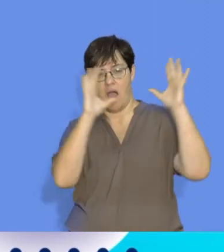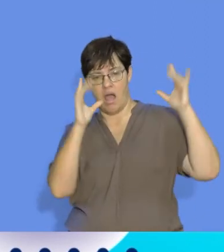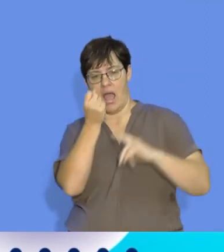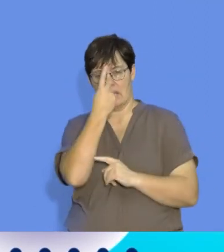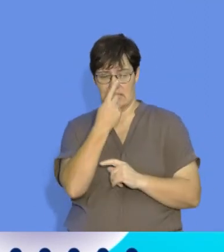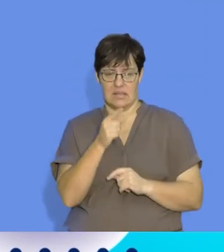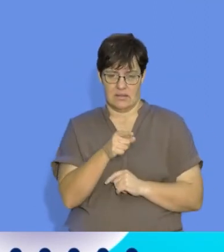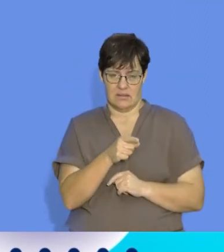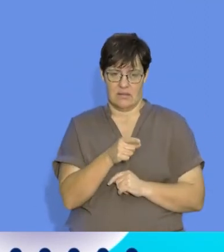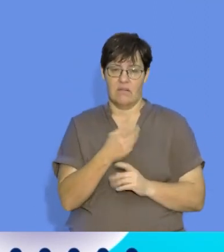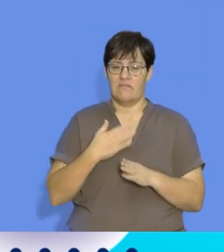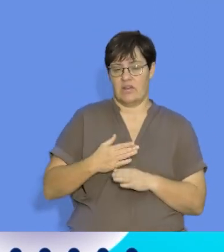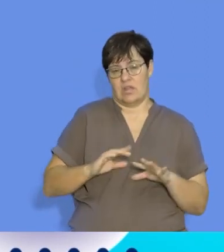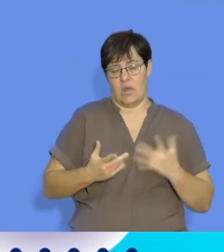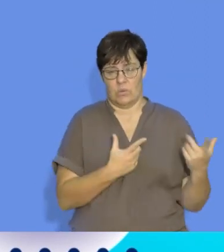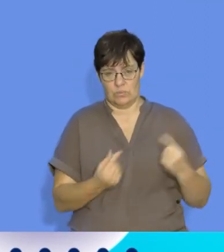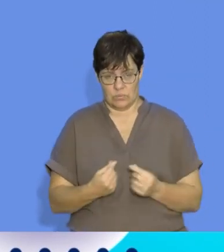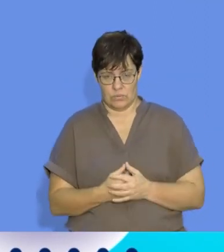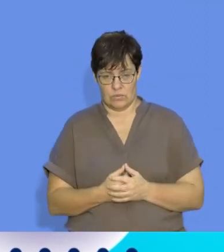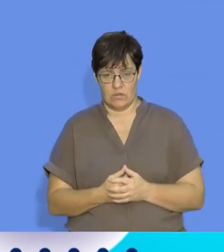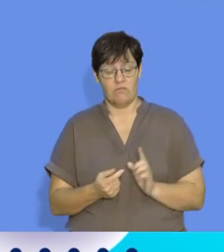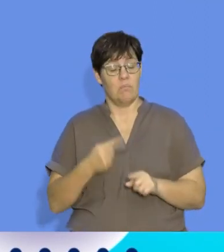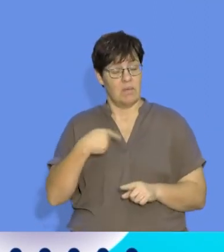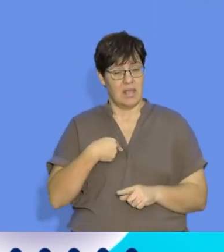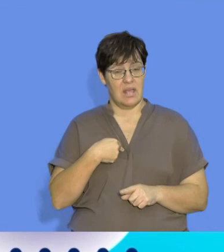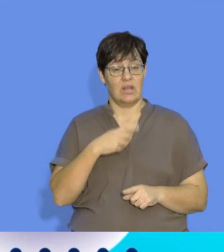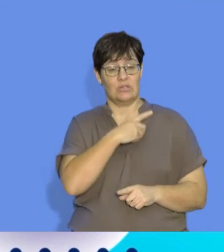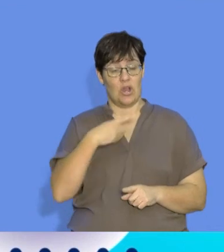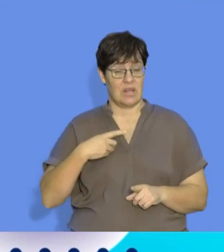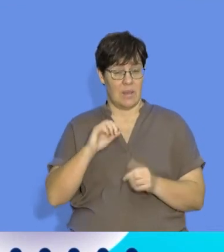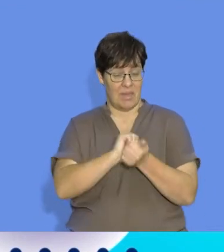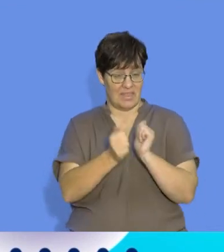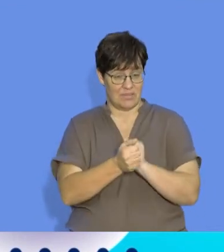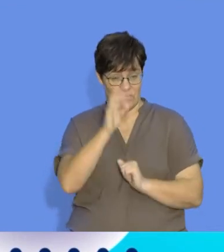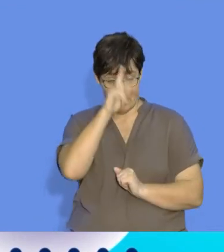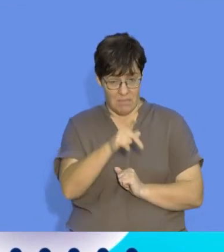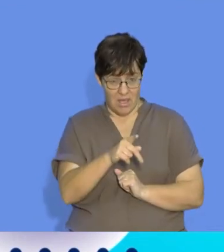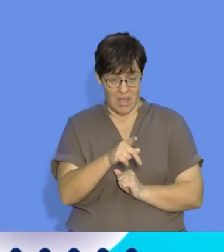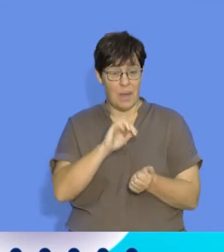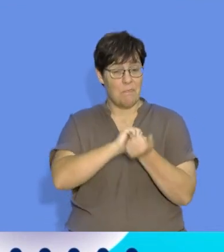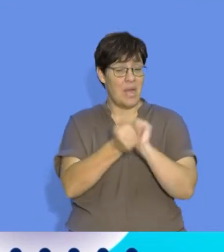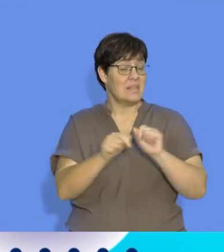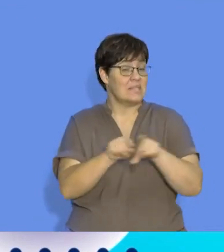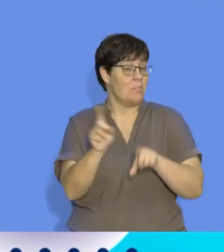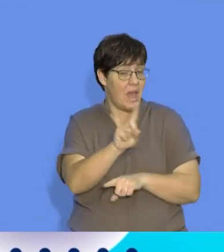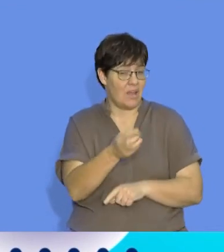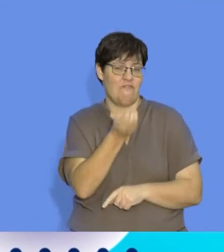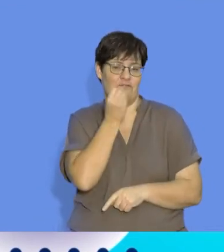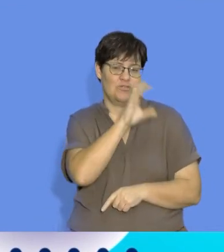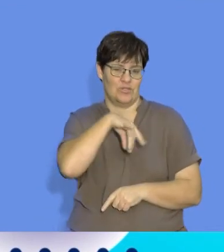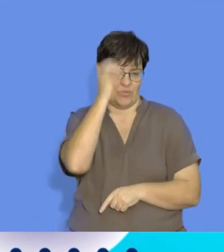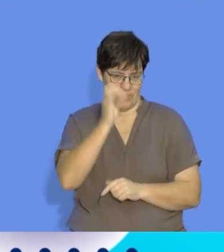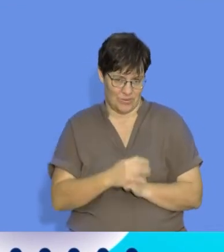to enlarge your understanding of functions. But from me, the maths doctor, to you, remember,